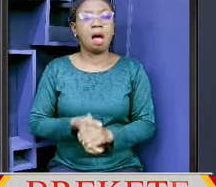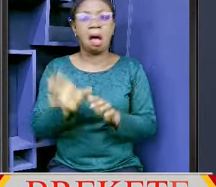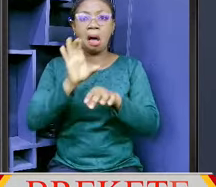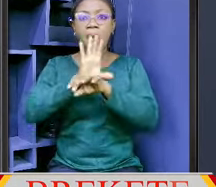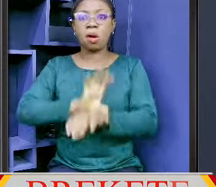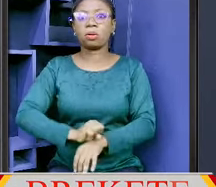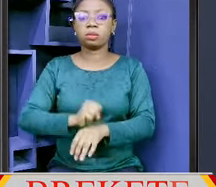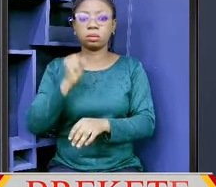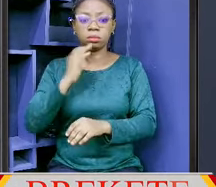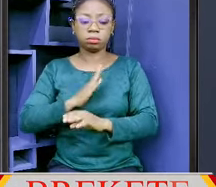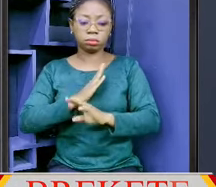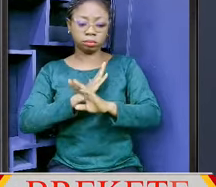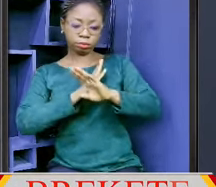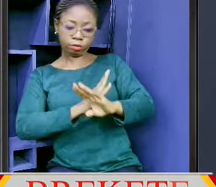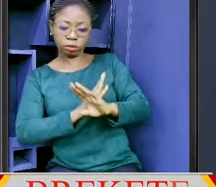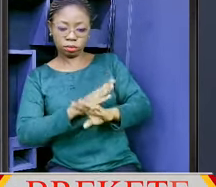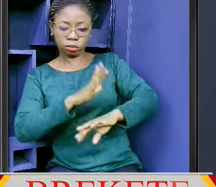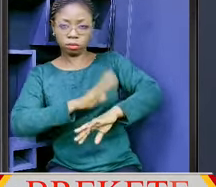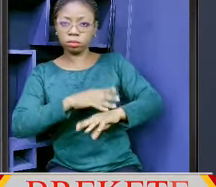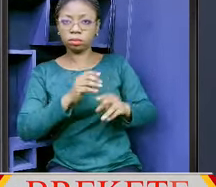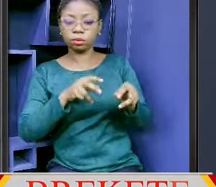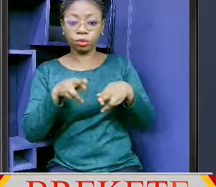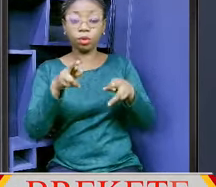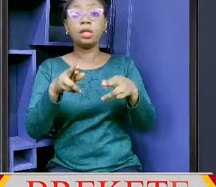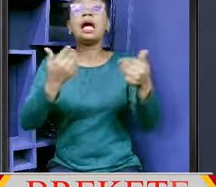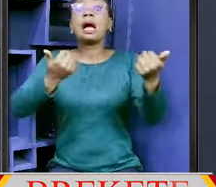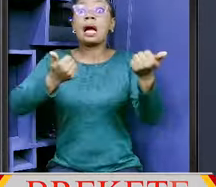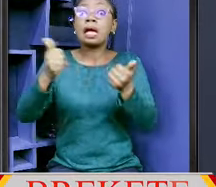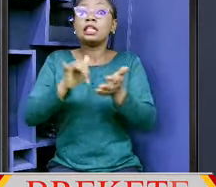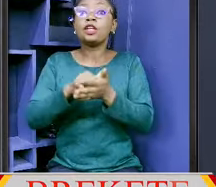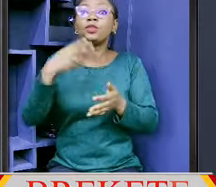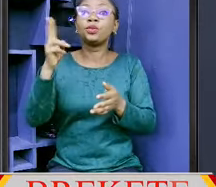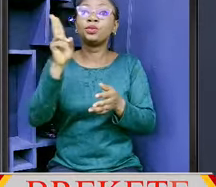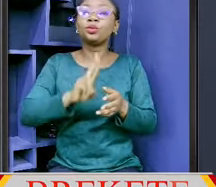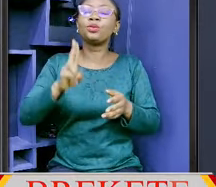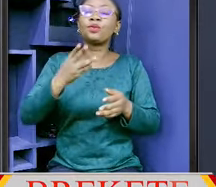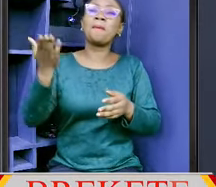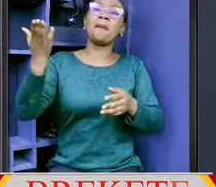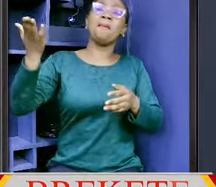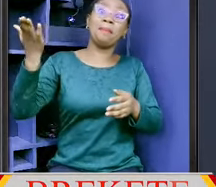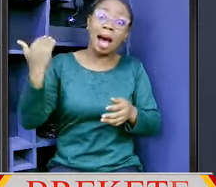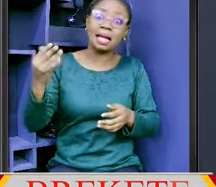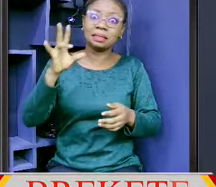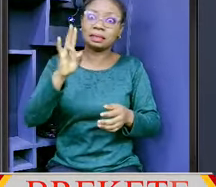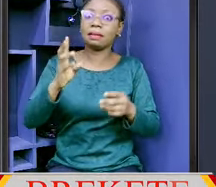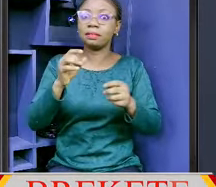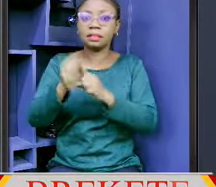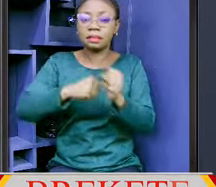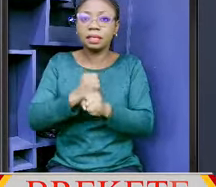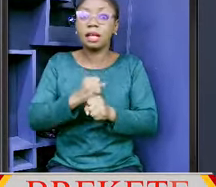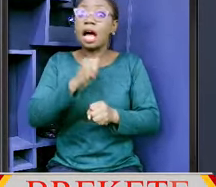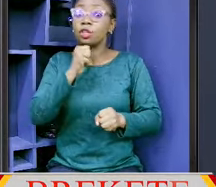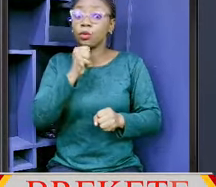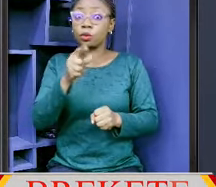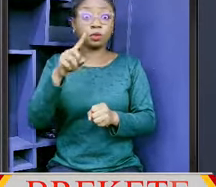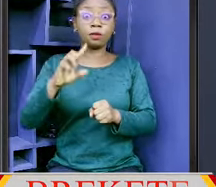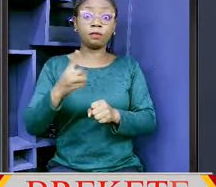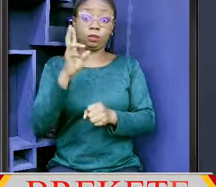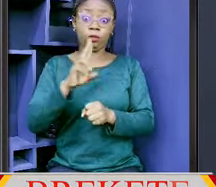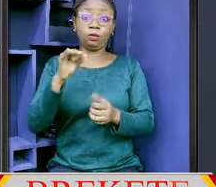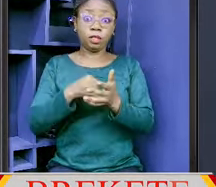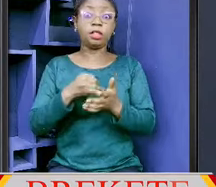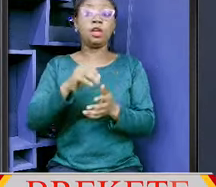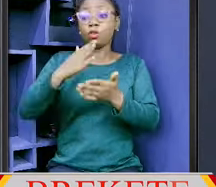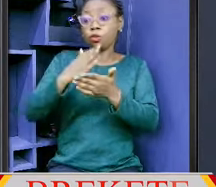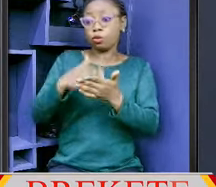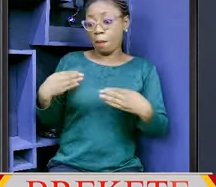Custom go block you for road. Motorway you don't use for more than 7 years. I know be you first use them. Somebody use them before